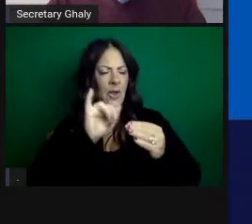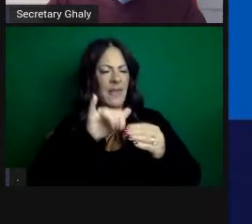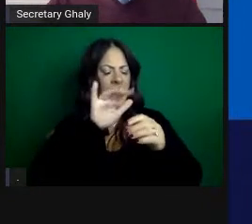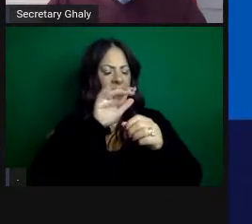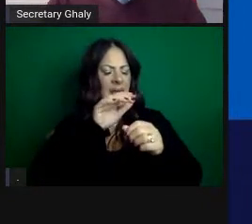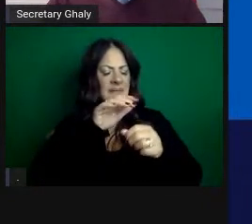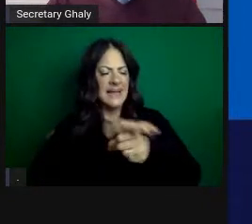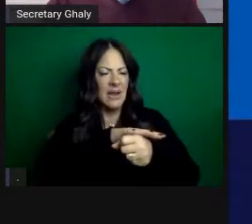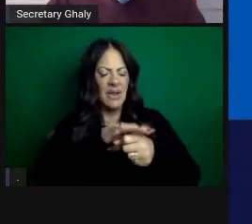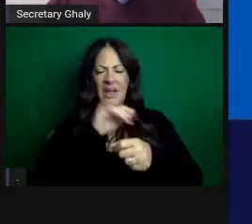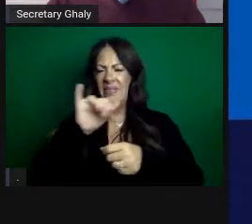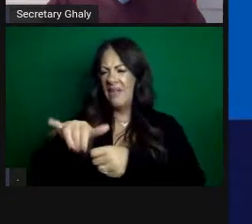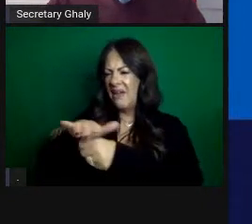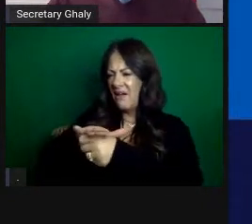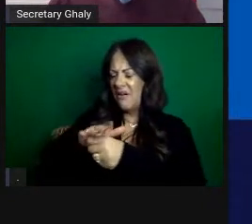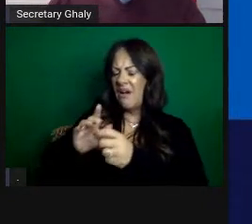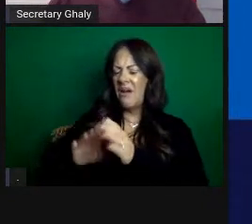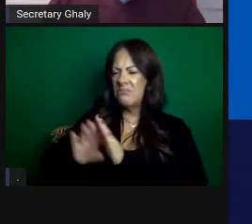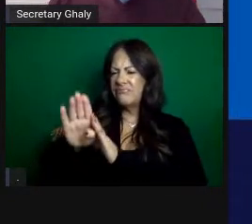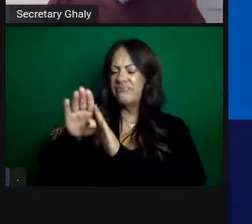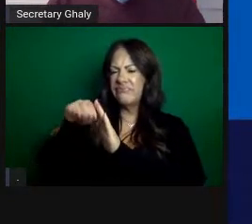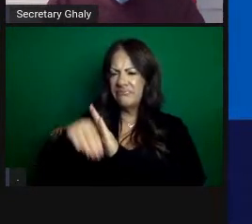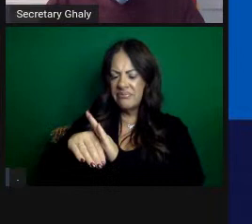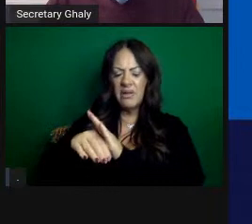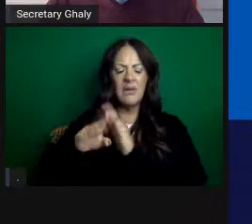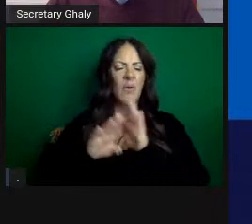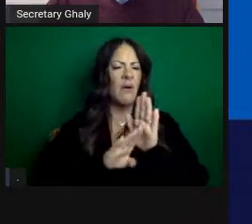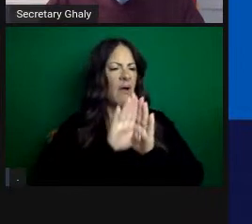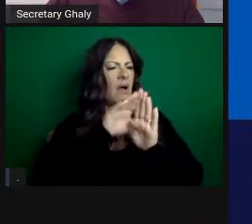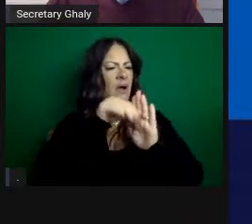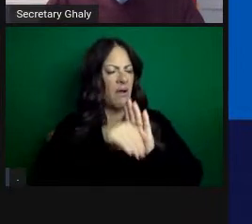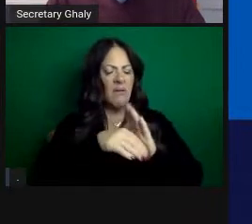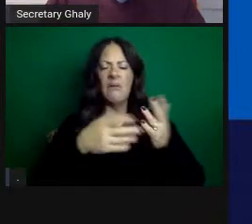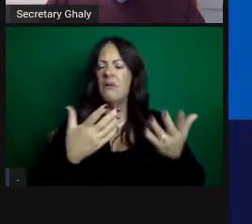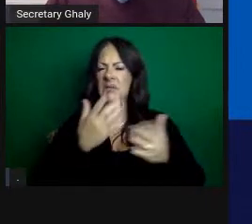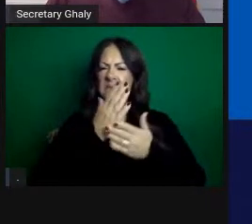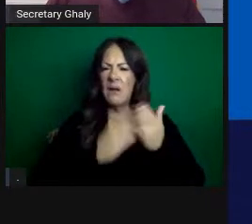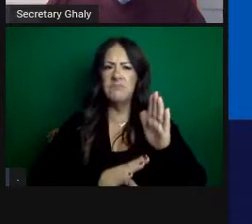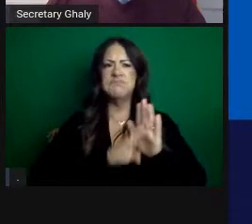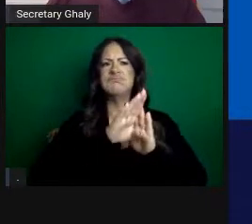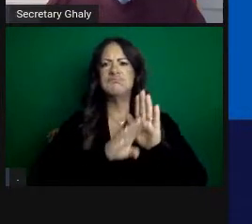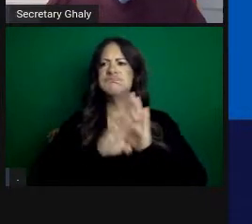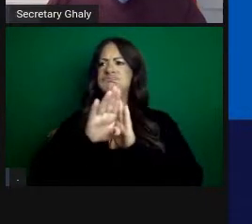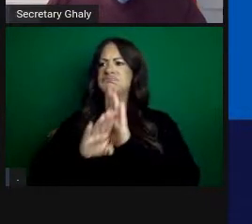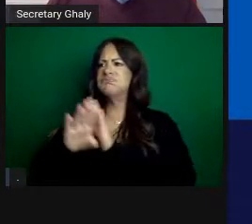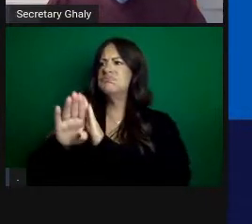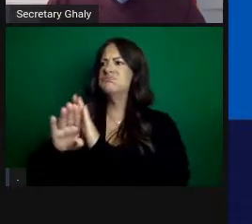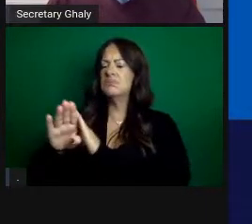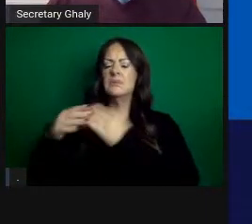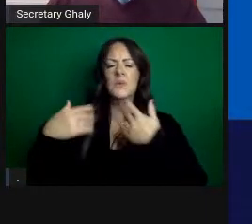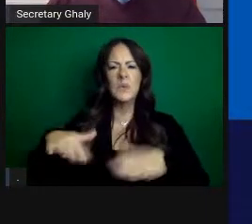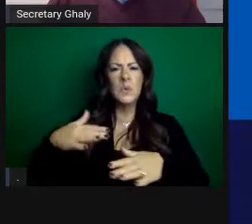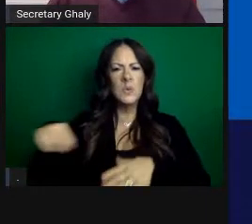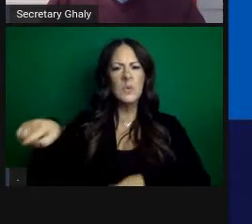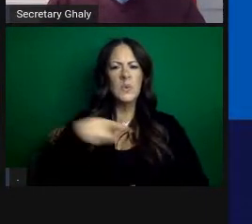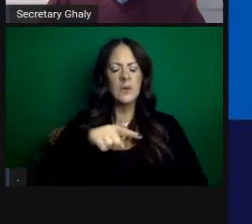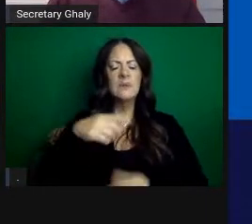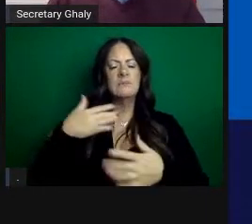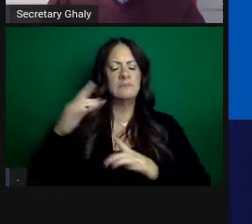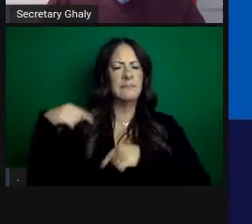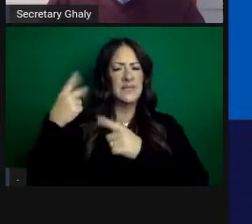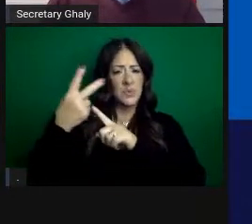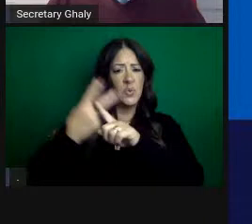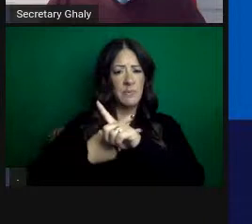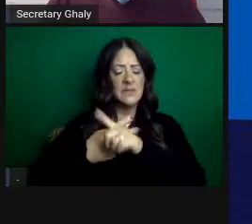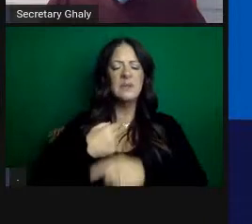various moments of the last many months when we had, quote, surges in cases. But over the past month, 2 months, we've been